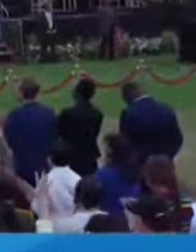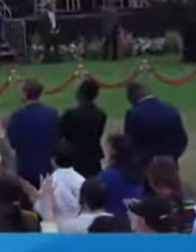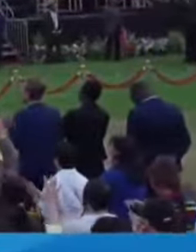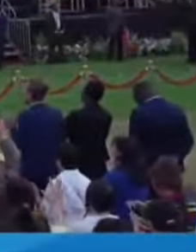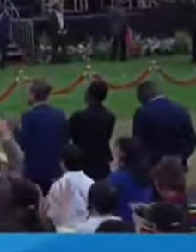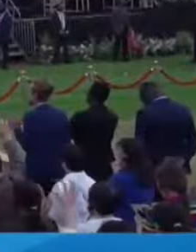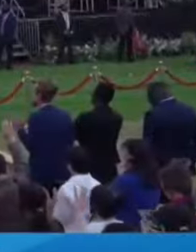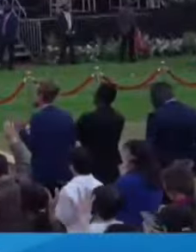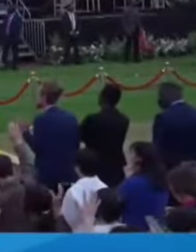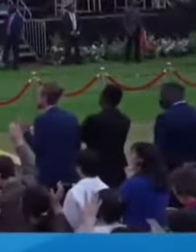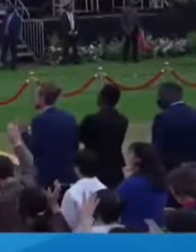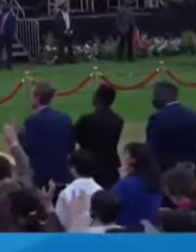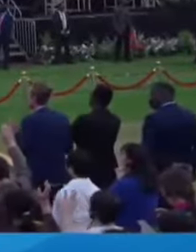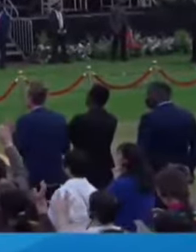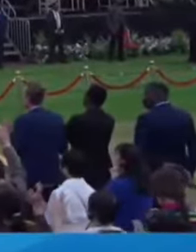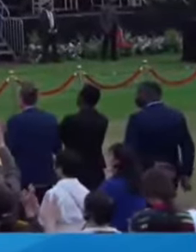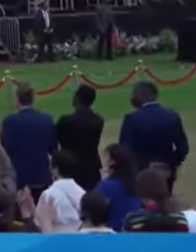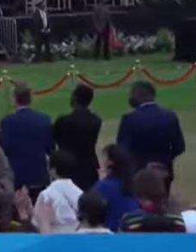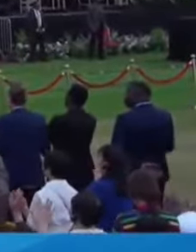us his